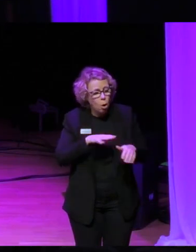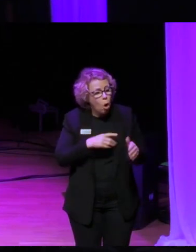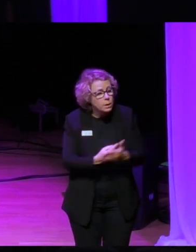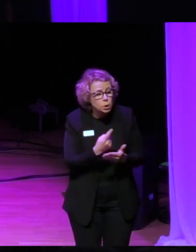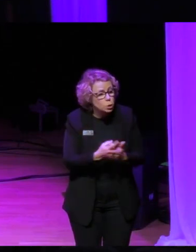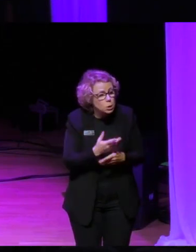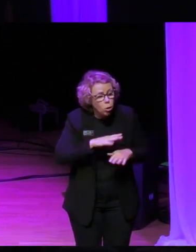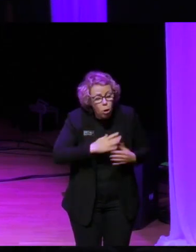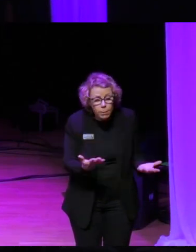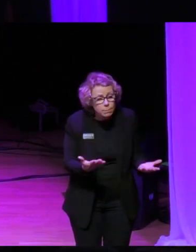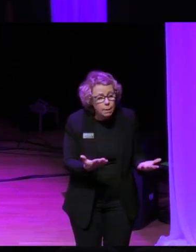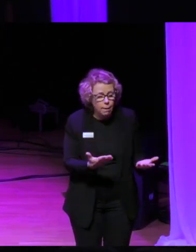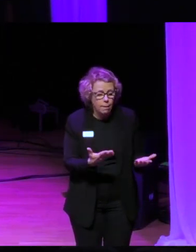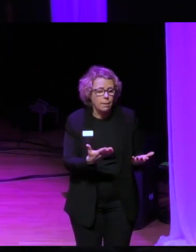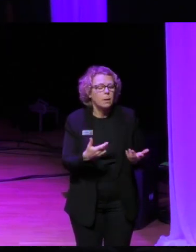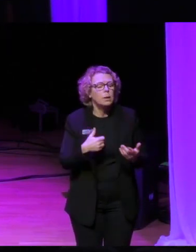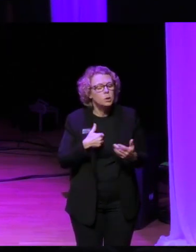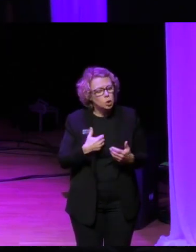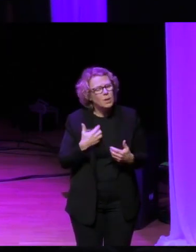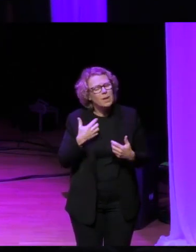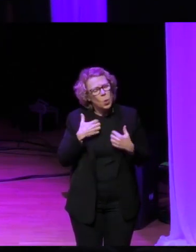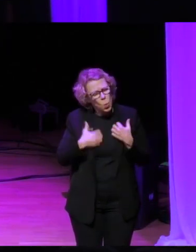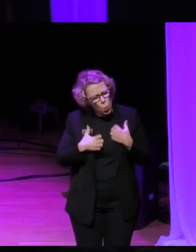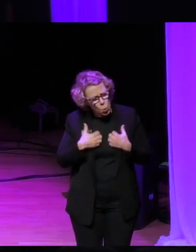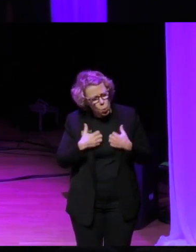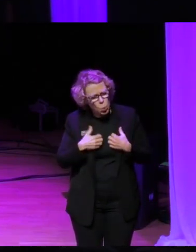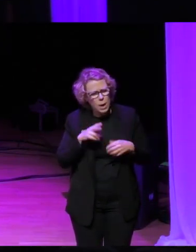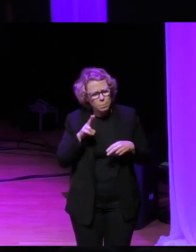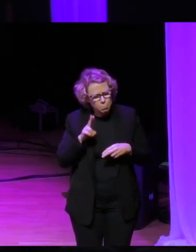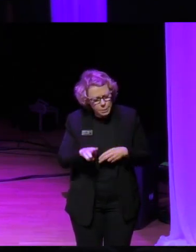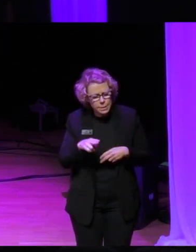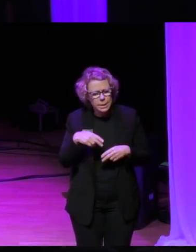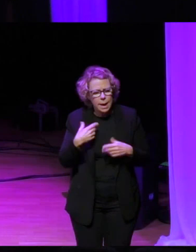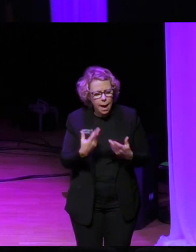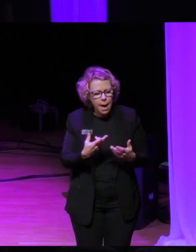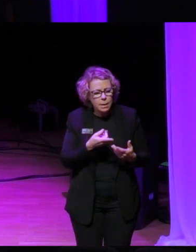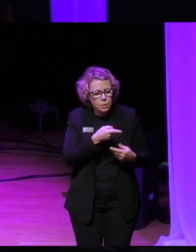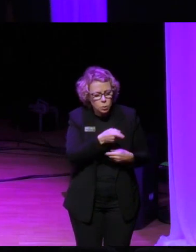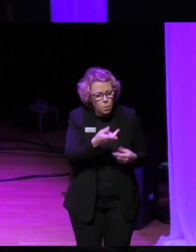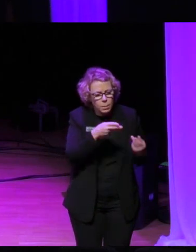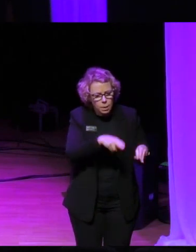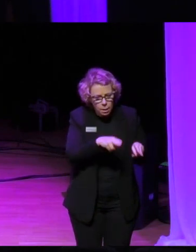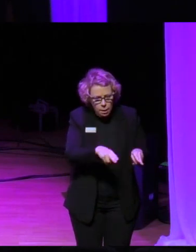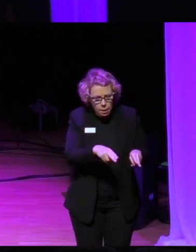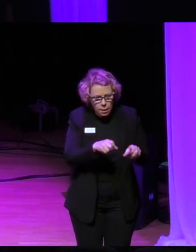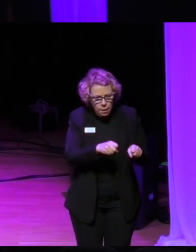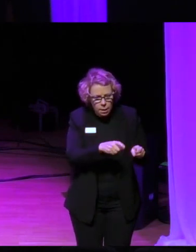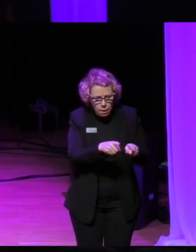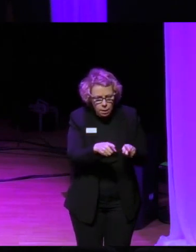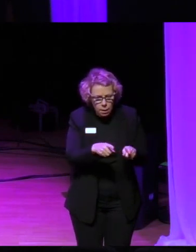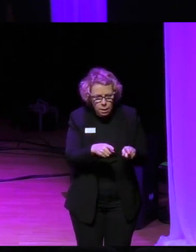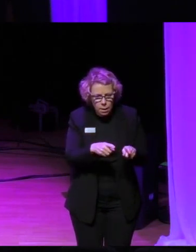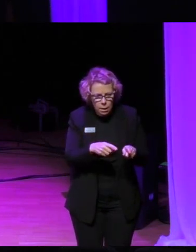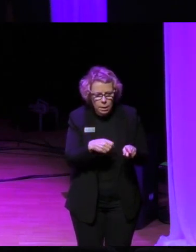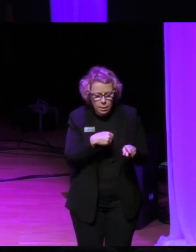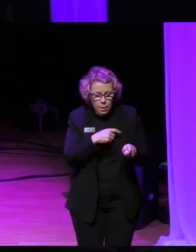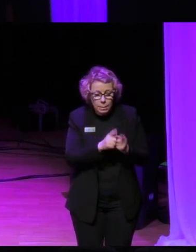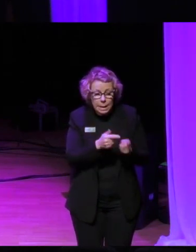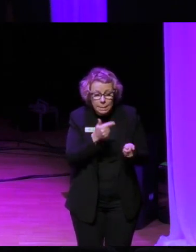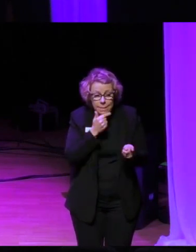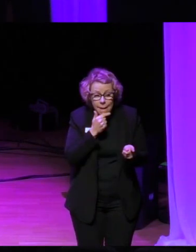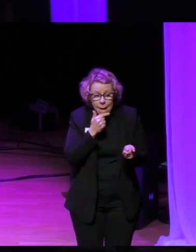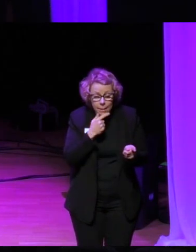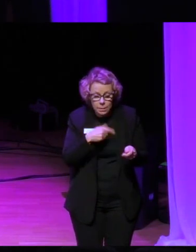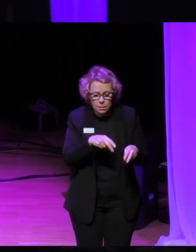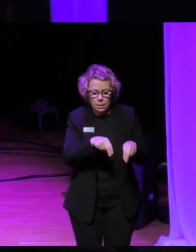of the profession, who don't do this necessarily for a living, but who might do cases pro bono, for example, who might support in areas of the